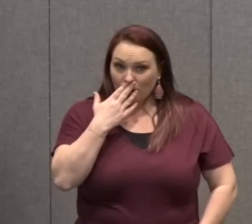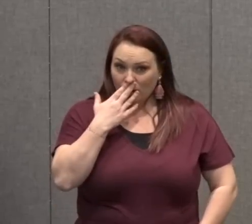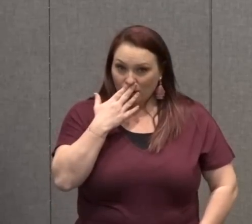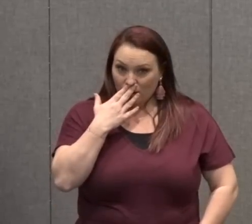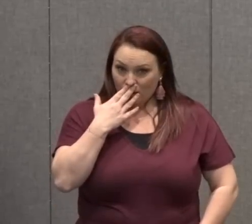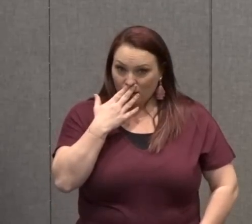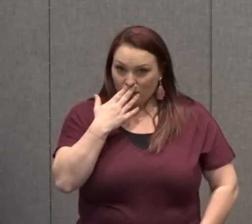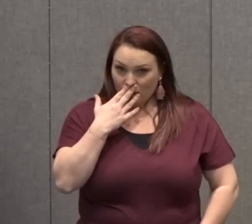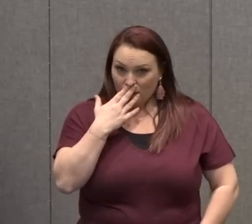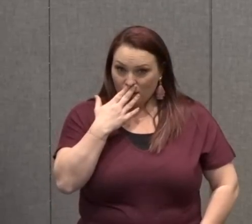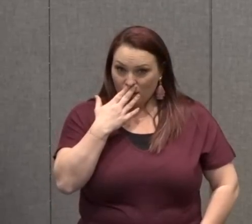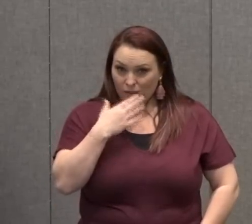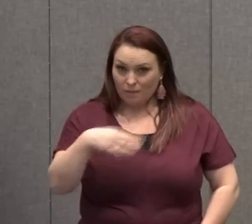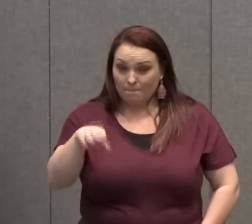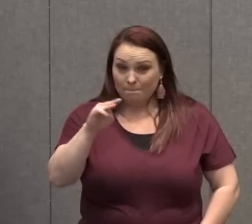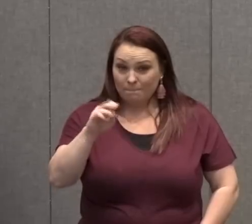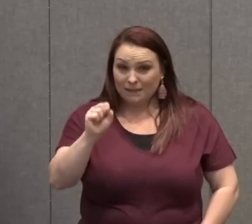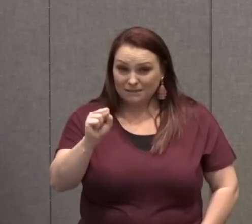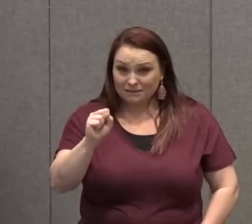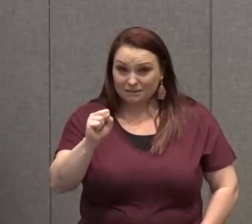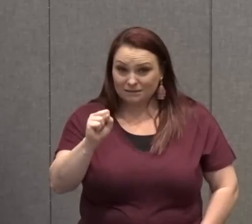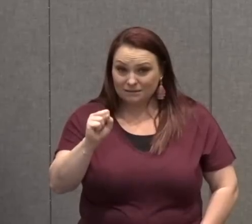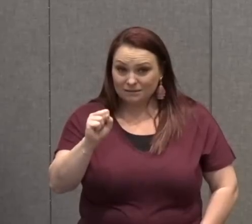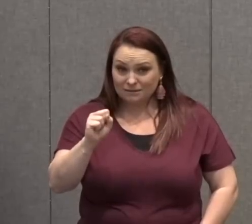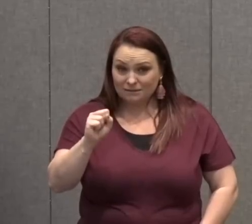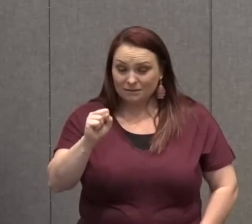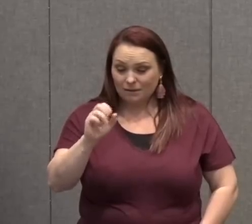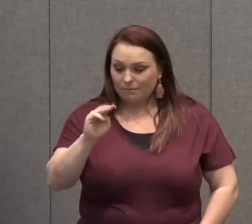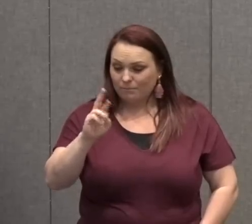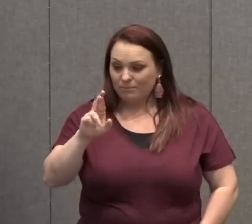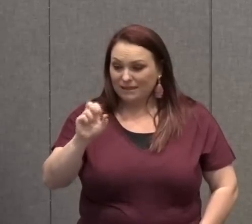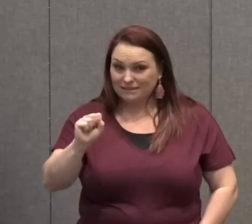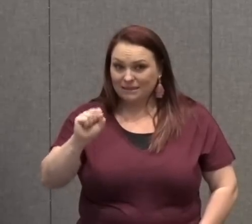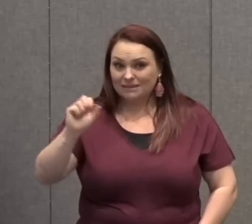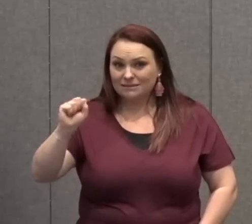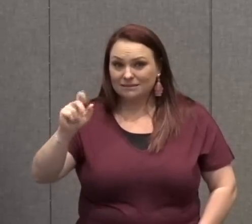Ms. Mrs. Sketchberry